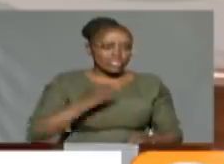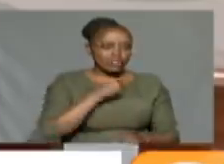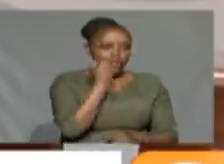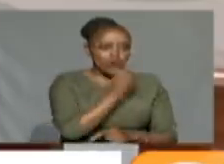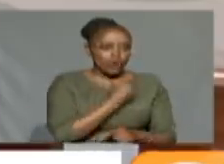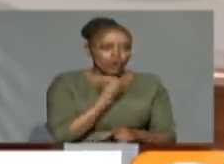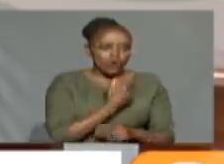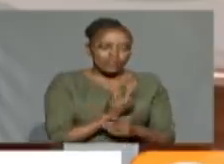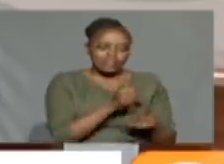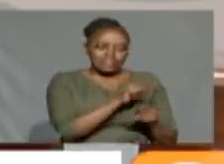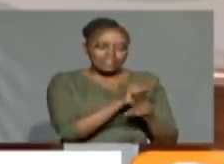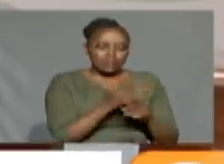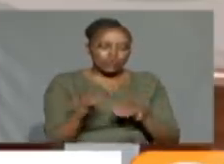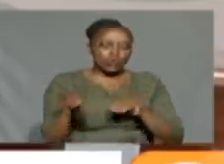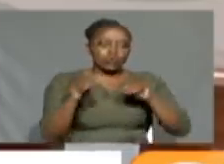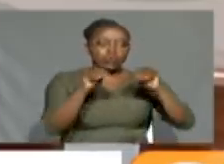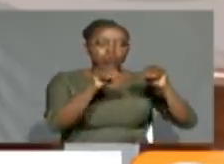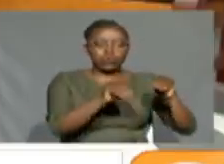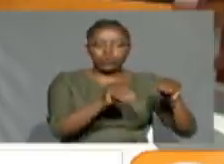an immigrant.